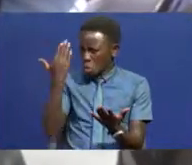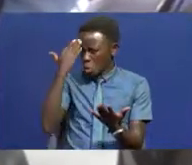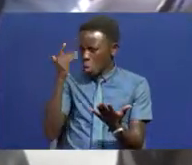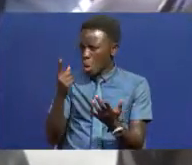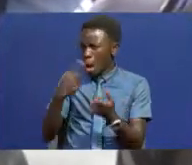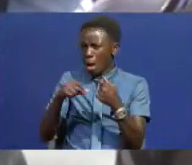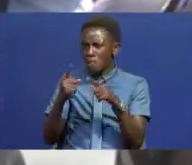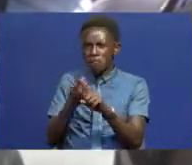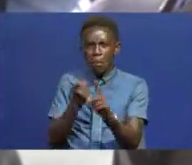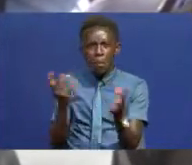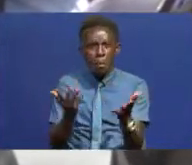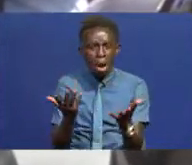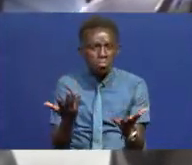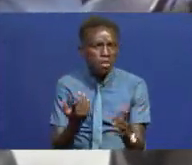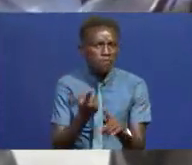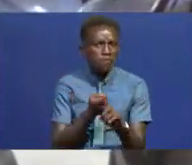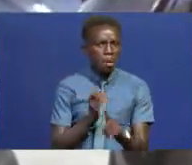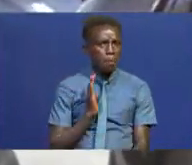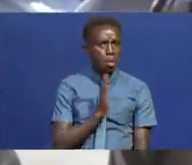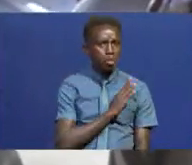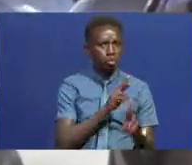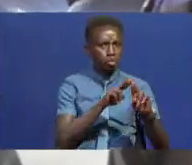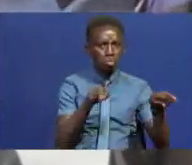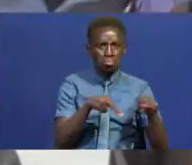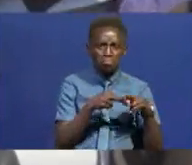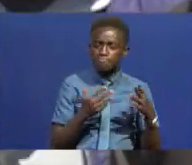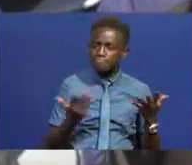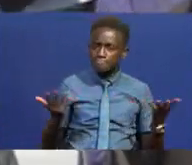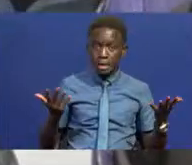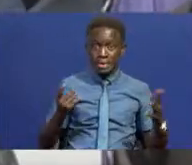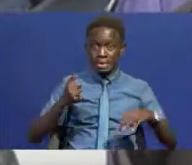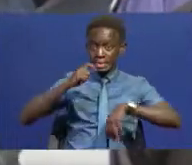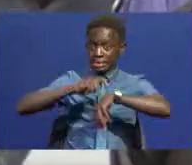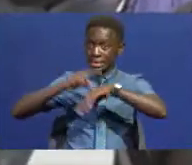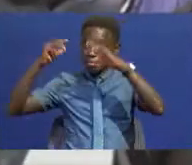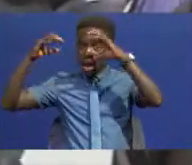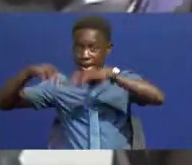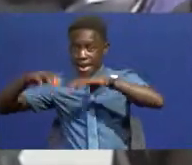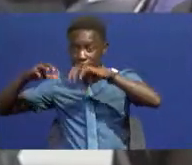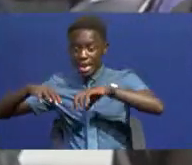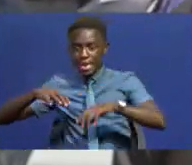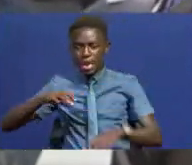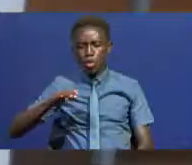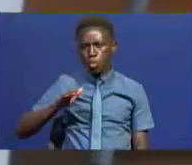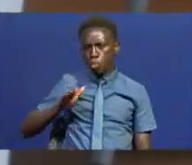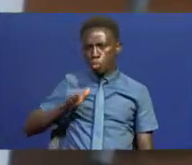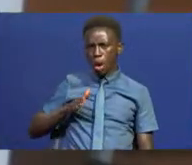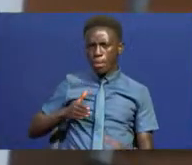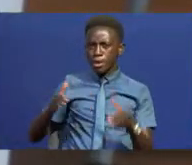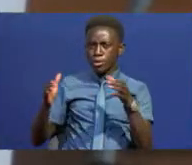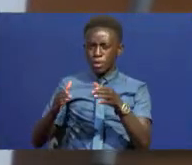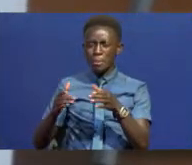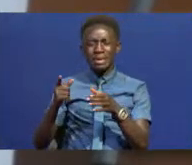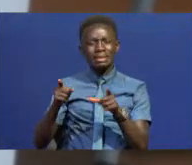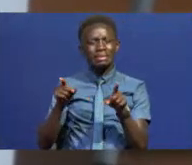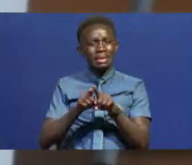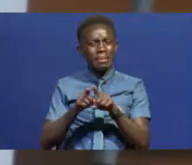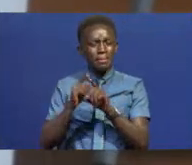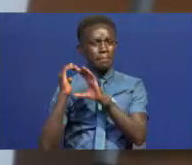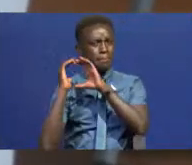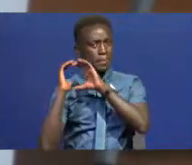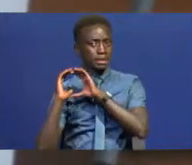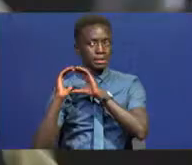boardrooms. And when it rains, the women are left with the burden. They also want